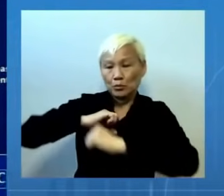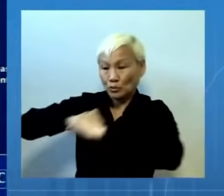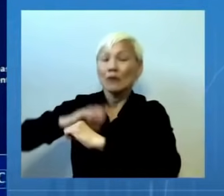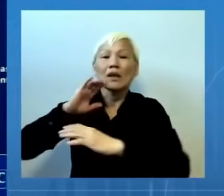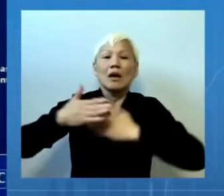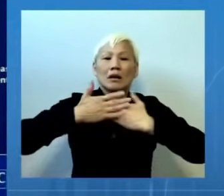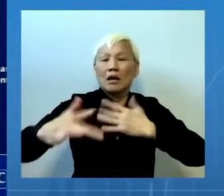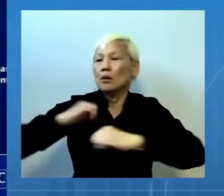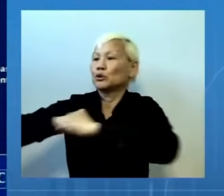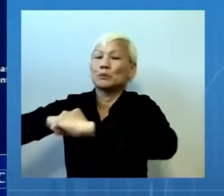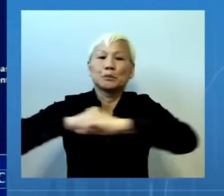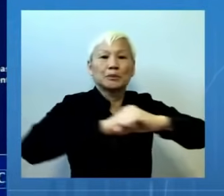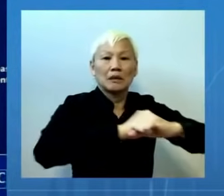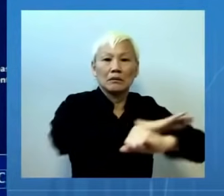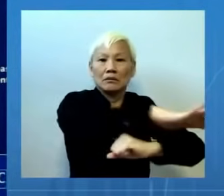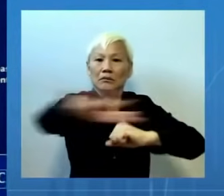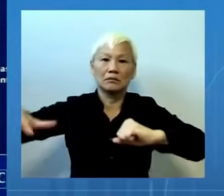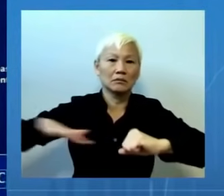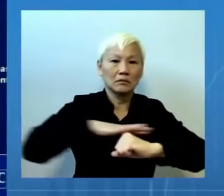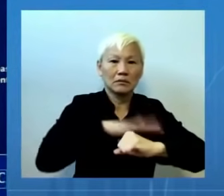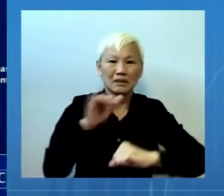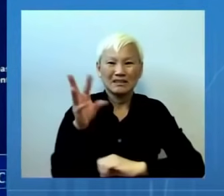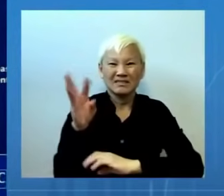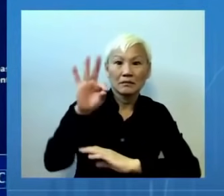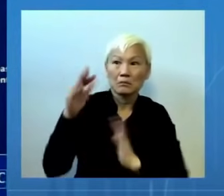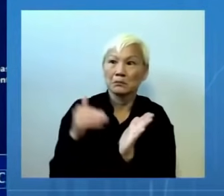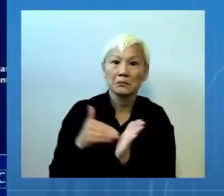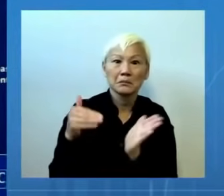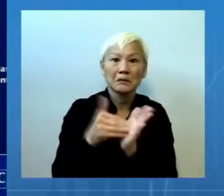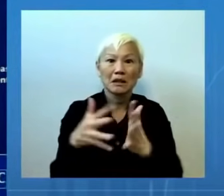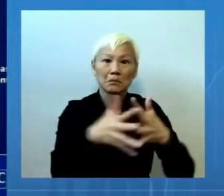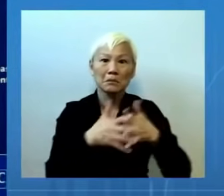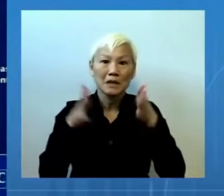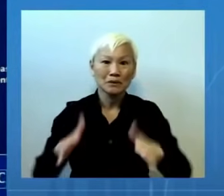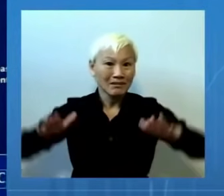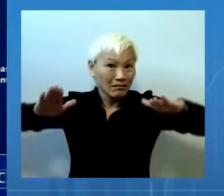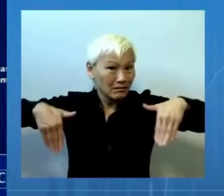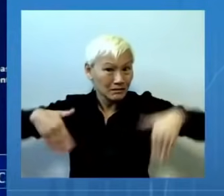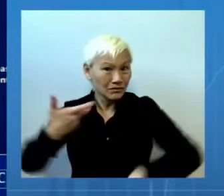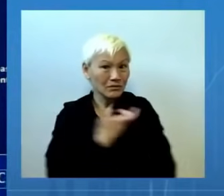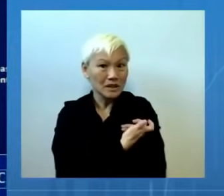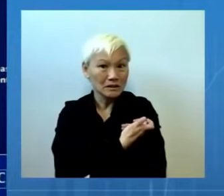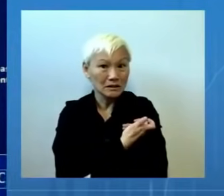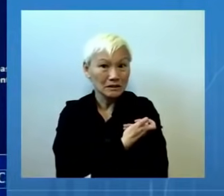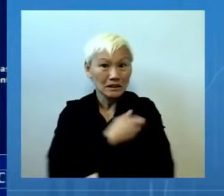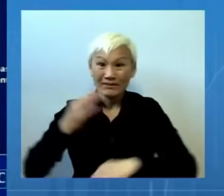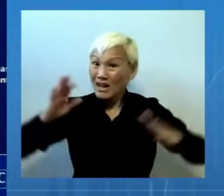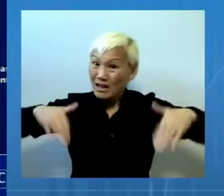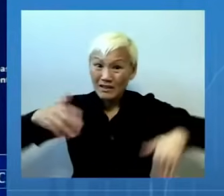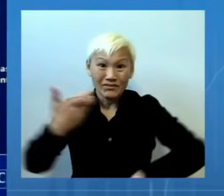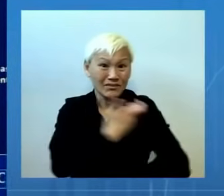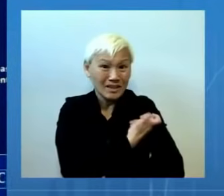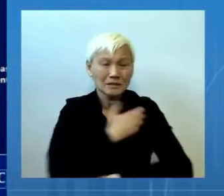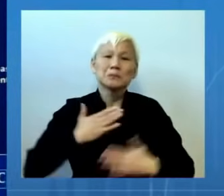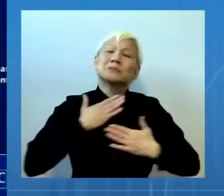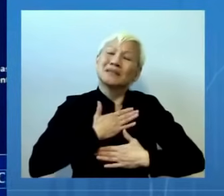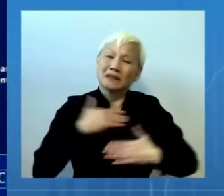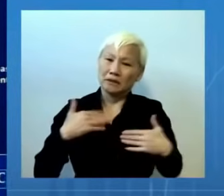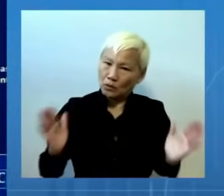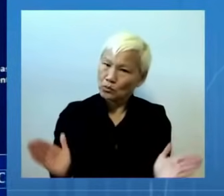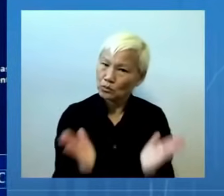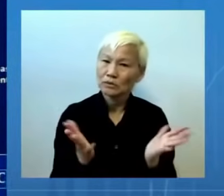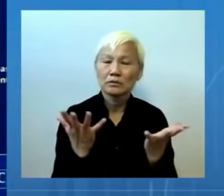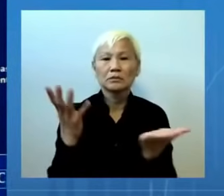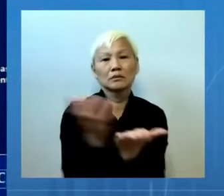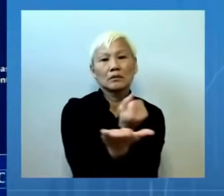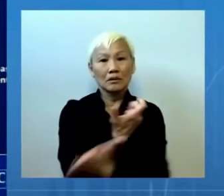who are eligible for vaccination remain unvaccinated. If you have not yet been vaccinated, I encourage you to do so. As